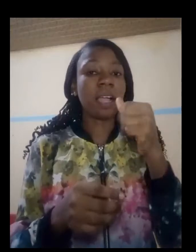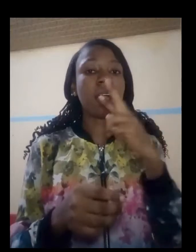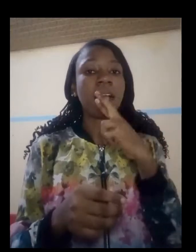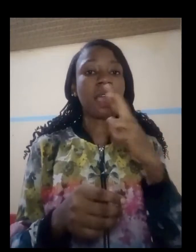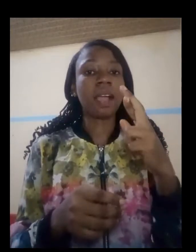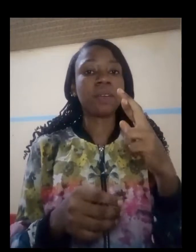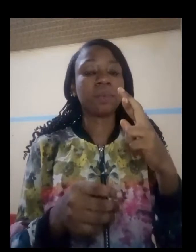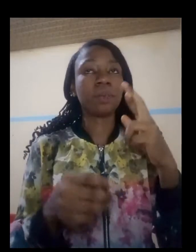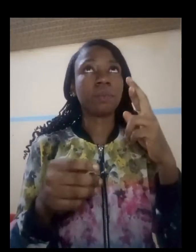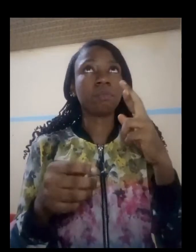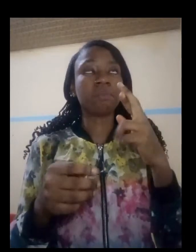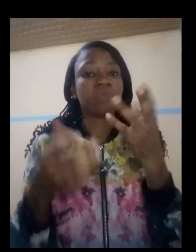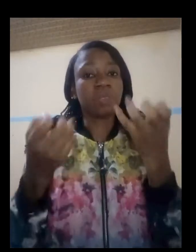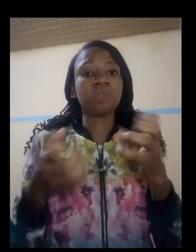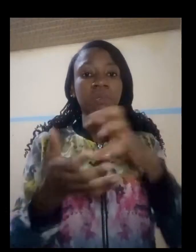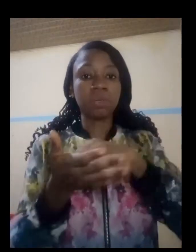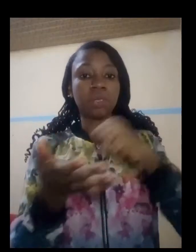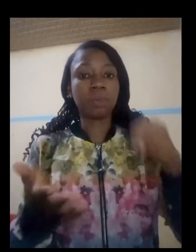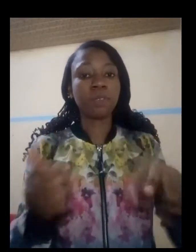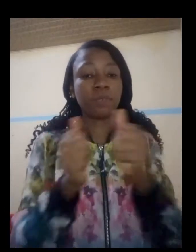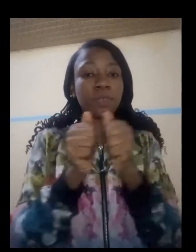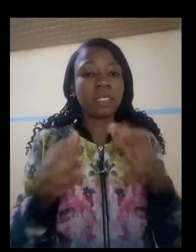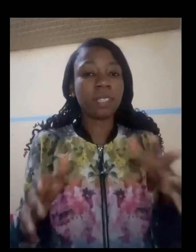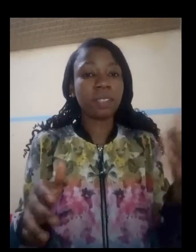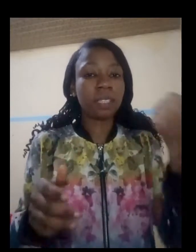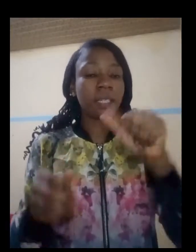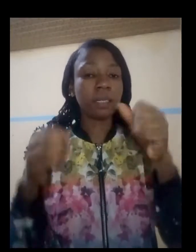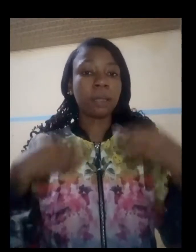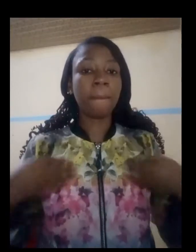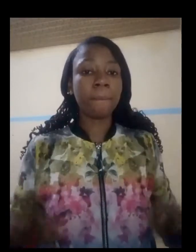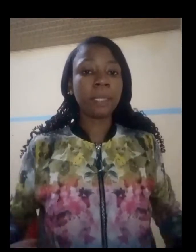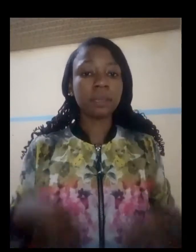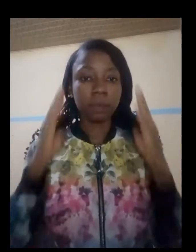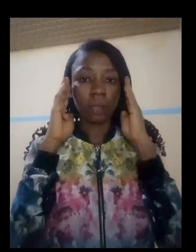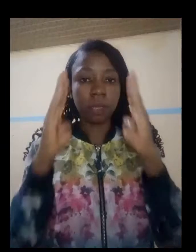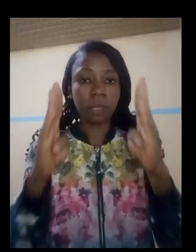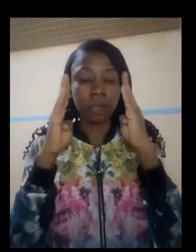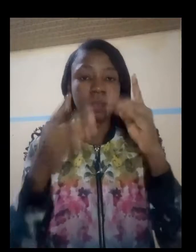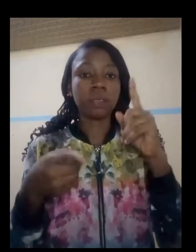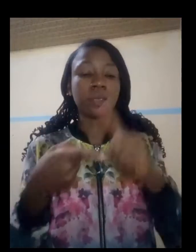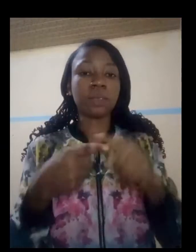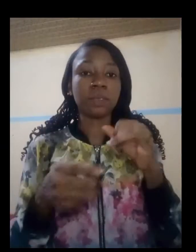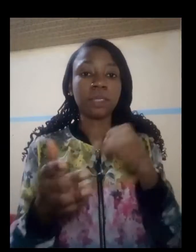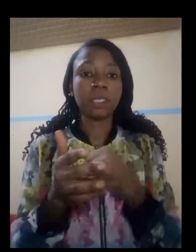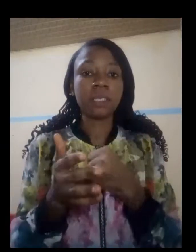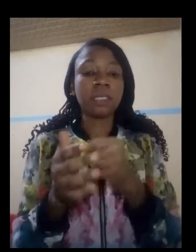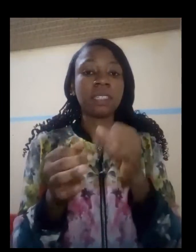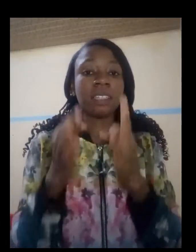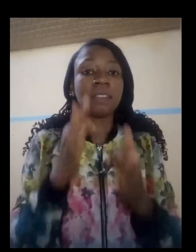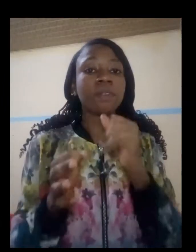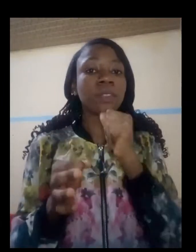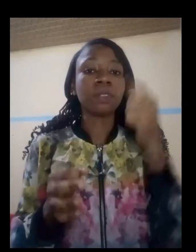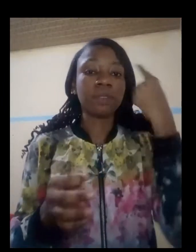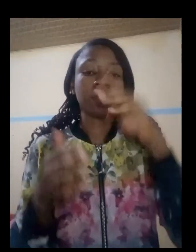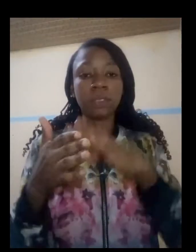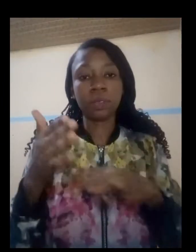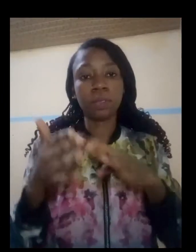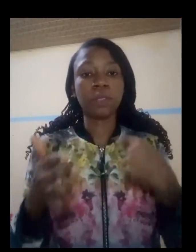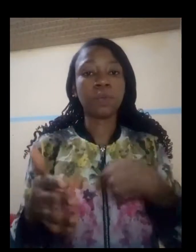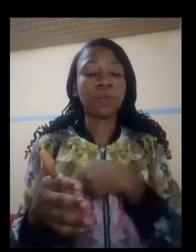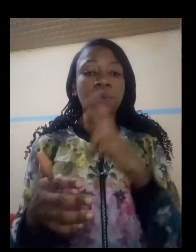attention, without anybody talking about it, if not for the study we are doing. And it's also disheartening that